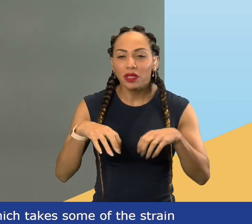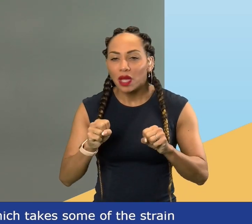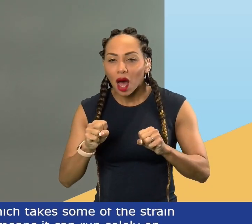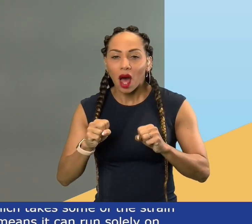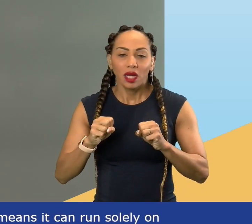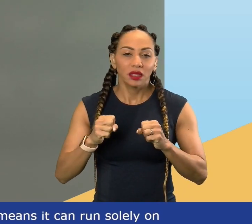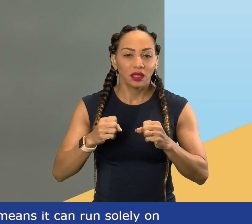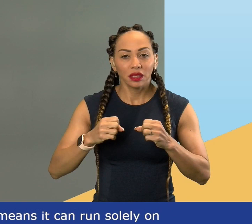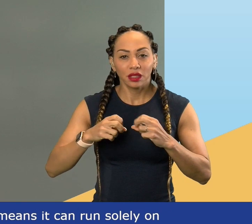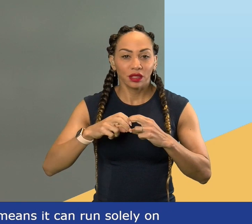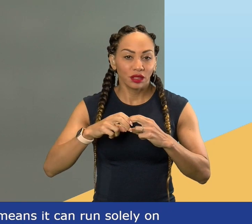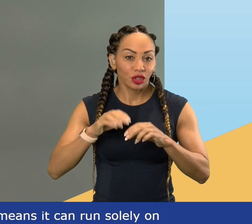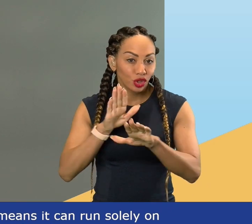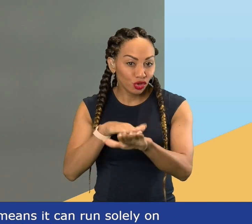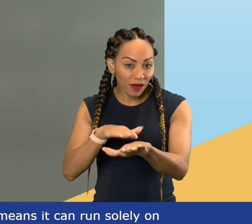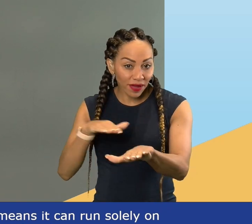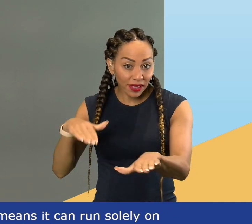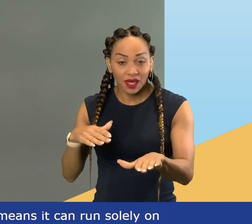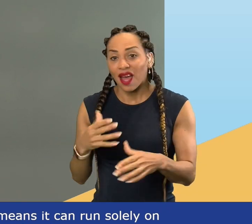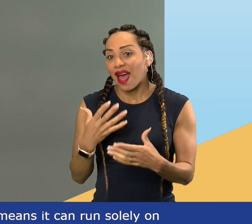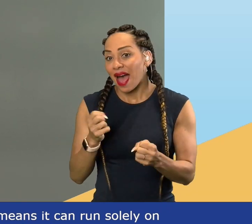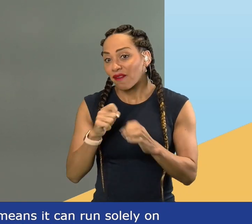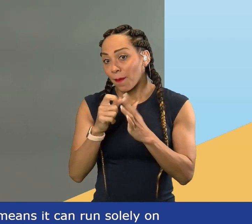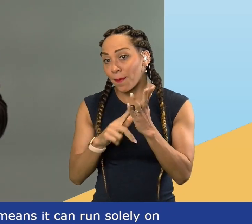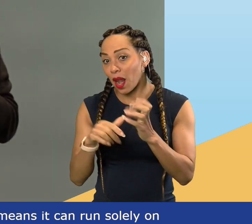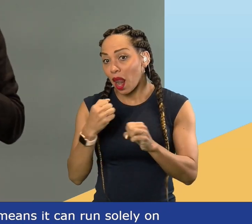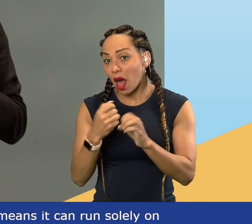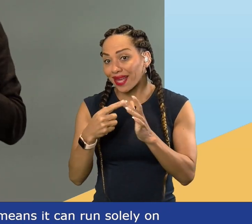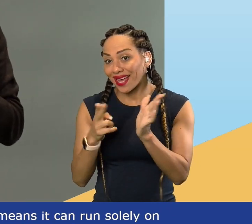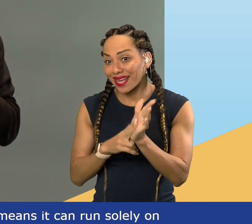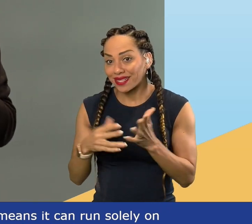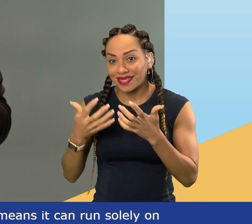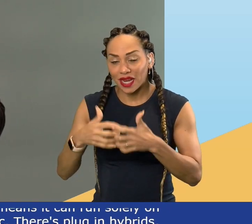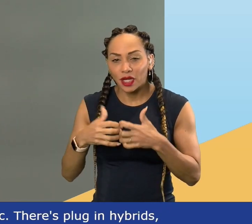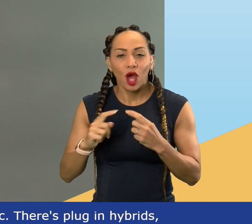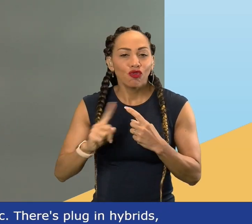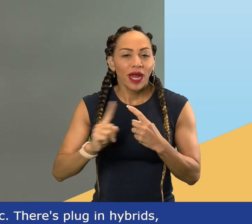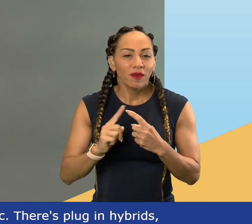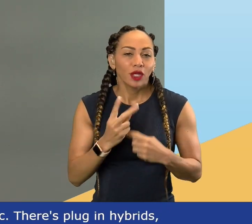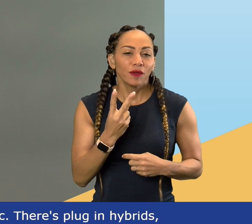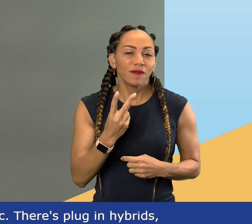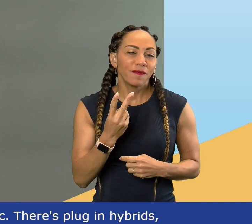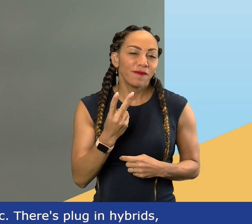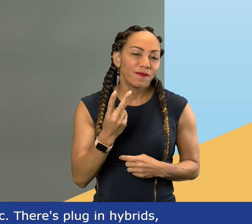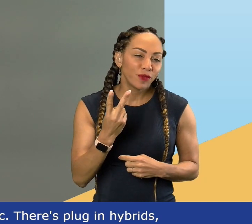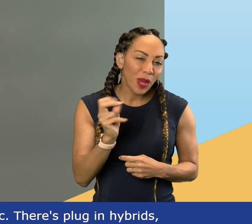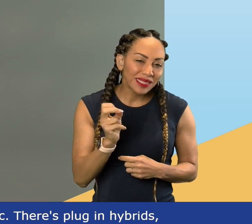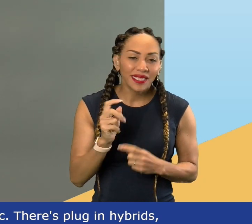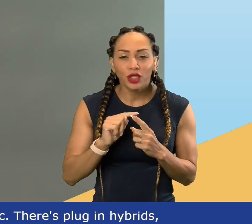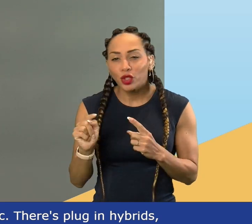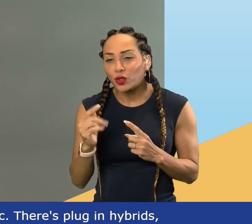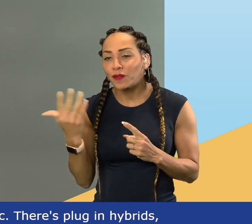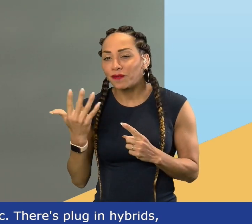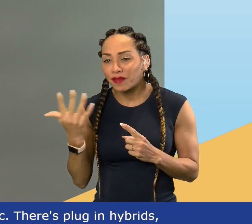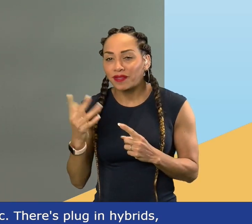the latest versions of which have a real-world range of about 50 miles, the best of them, which means much of the time you can treat them like electric cars if you bother to plug them in,